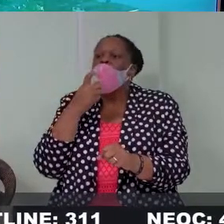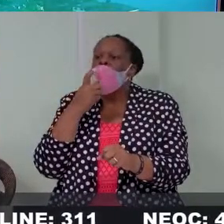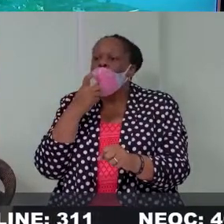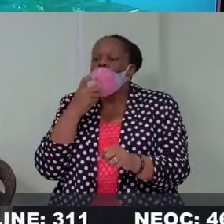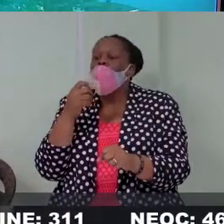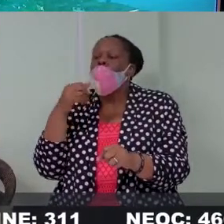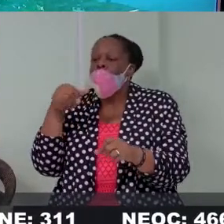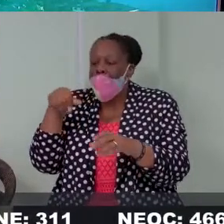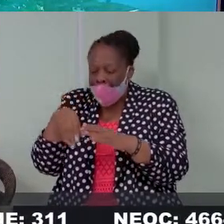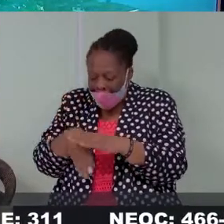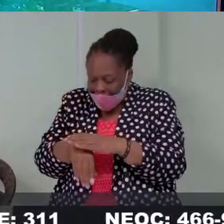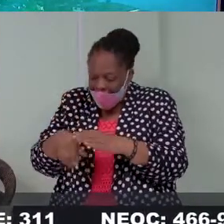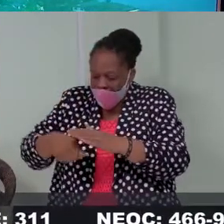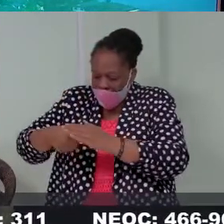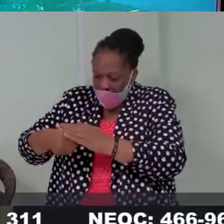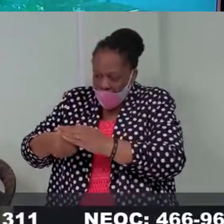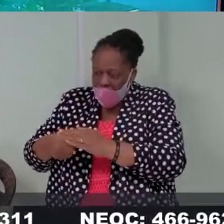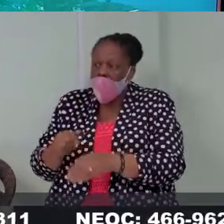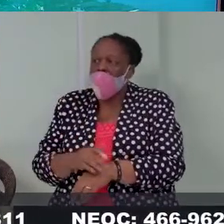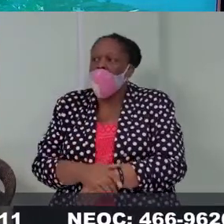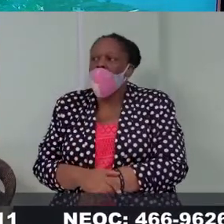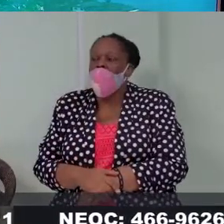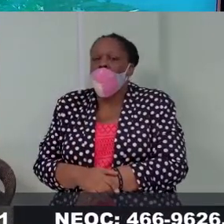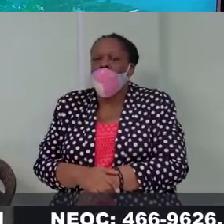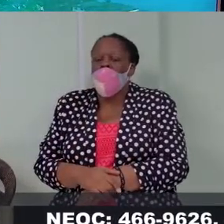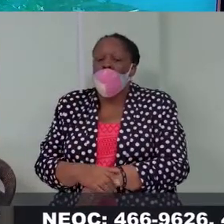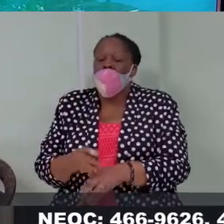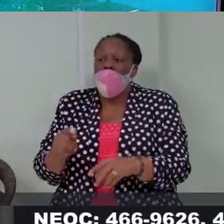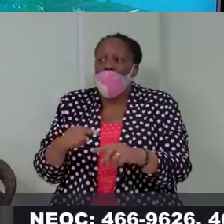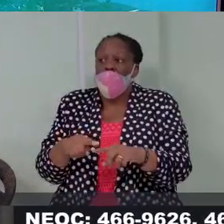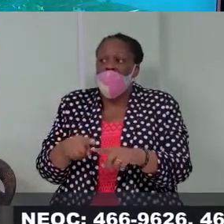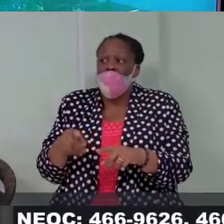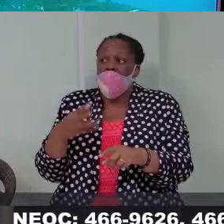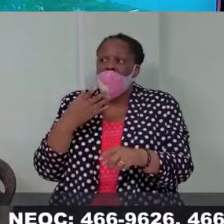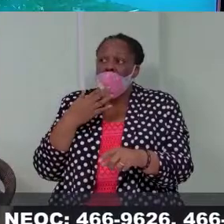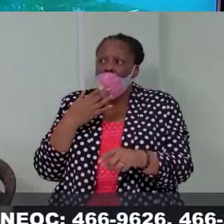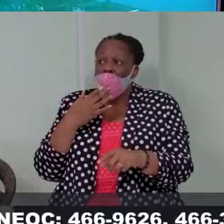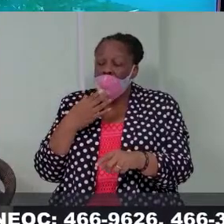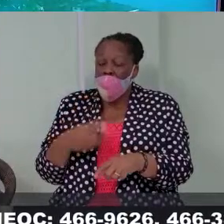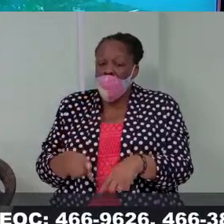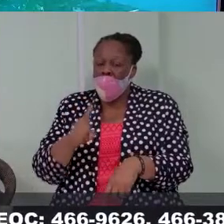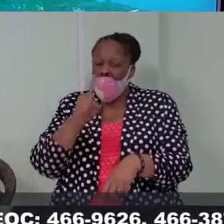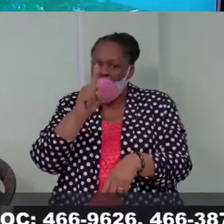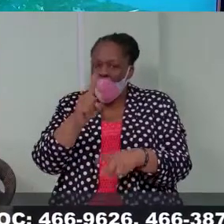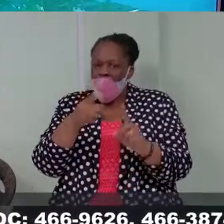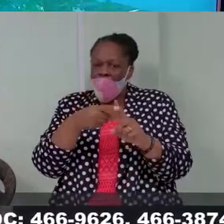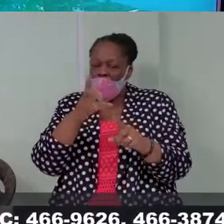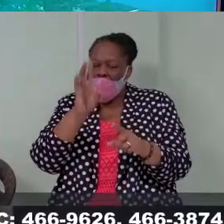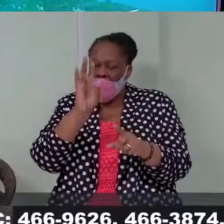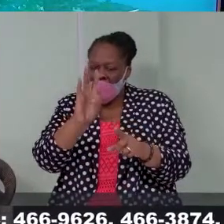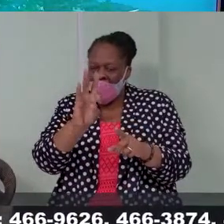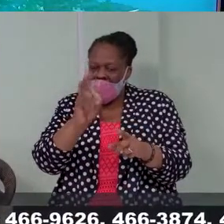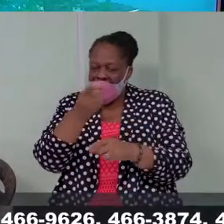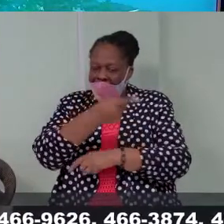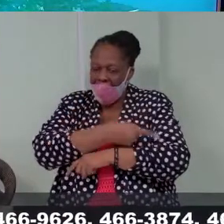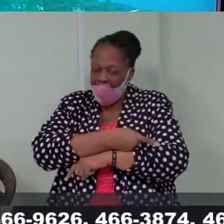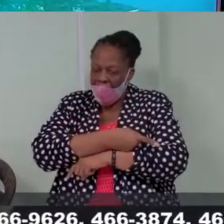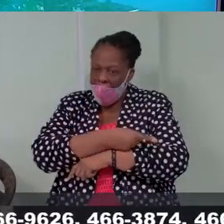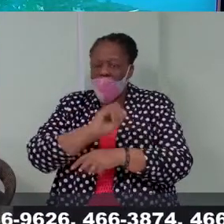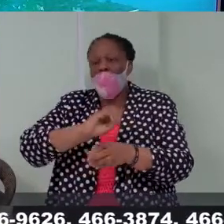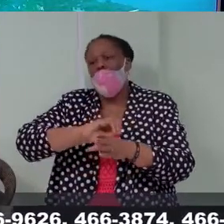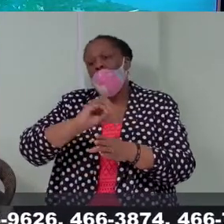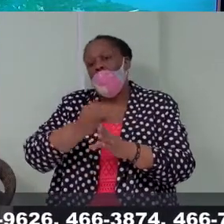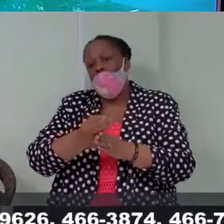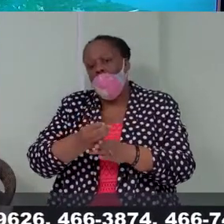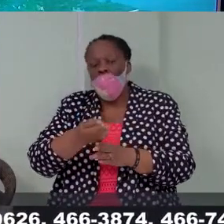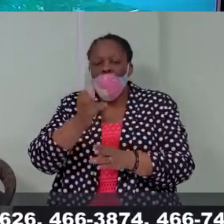of quarantine or 7 to 14 days of quarantine. And so far, between October 31st and present, the